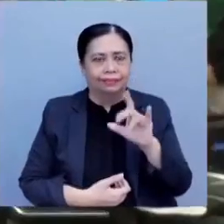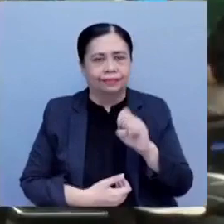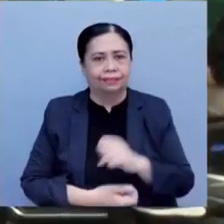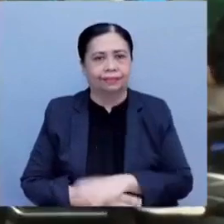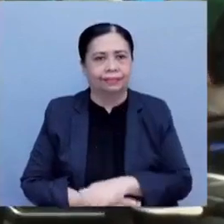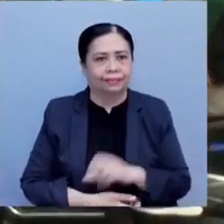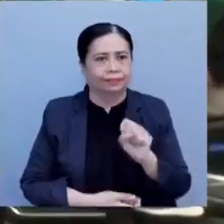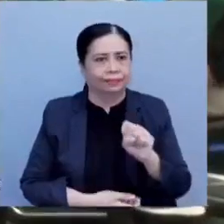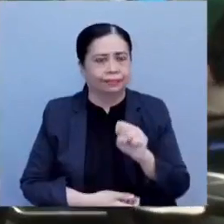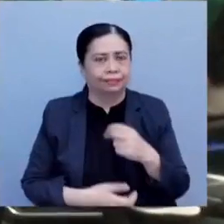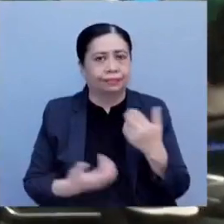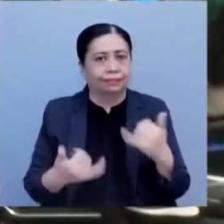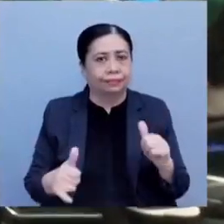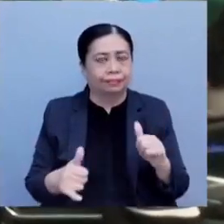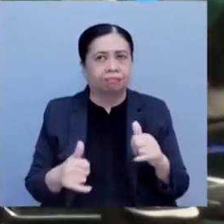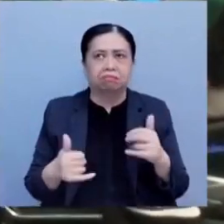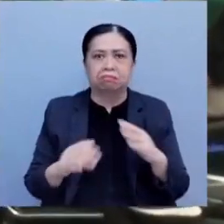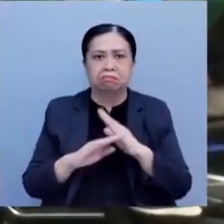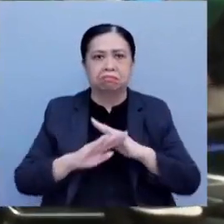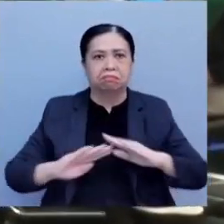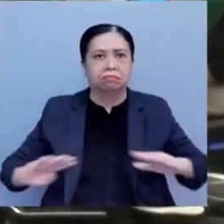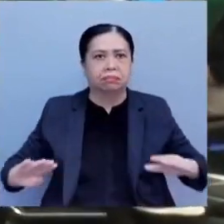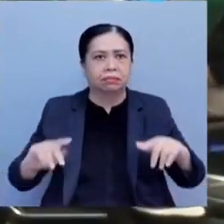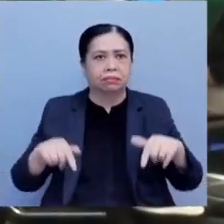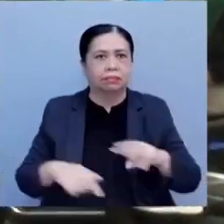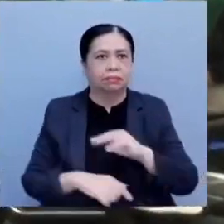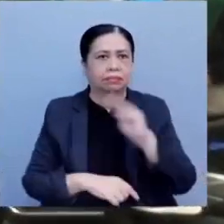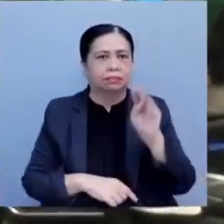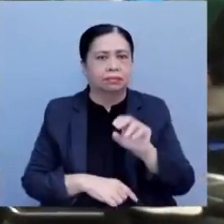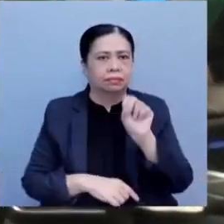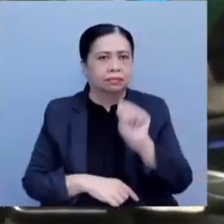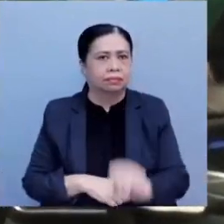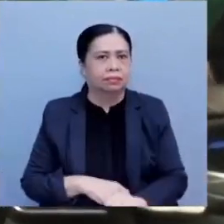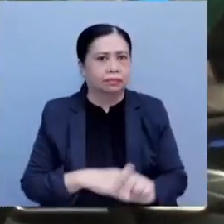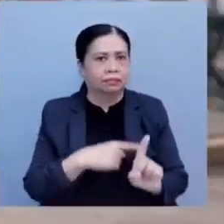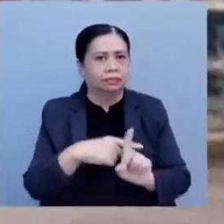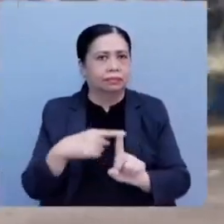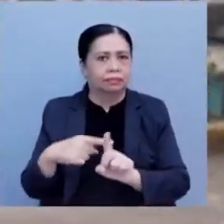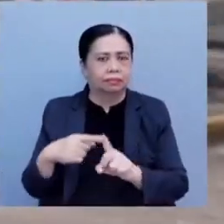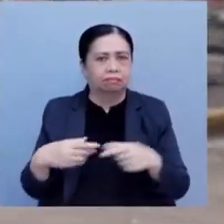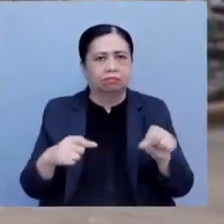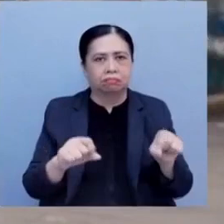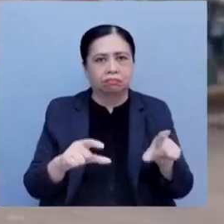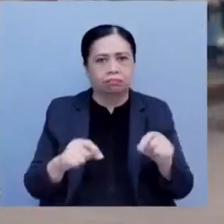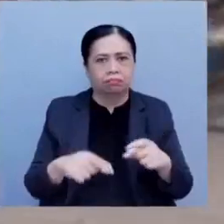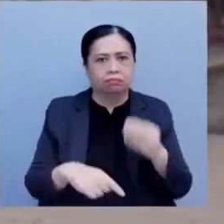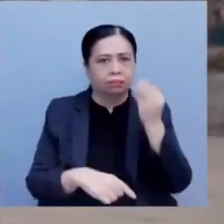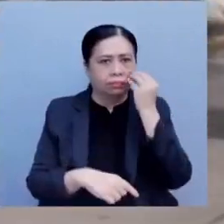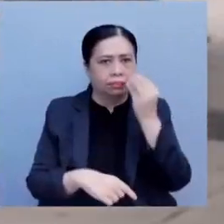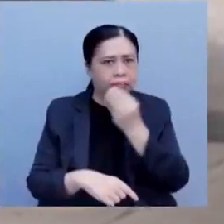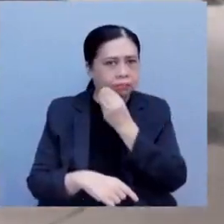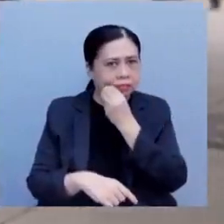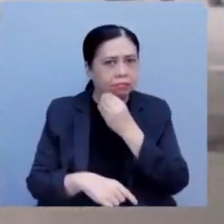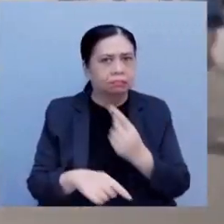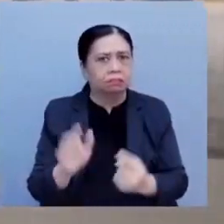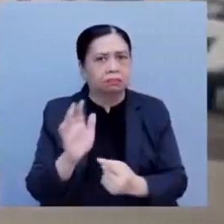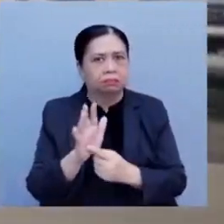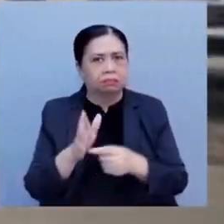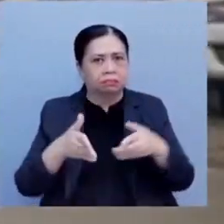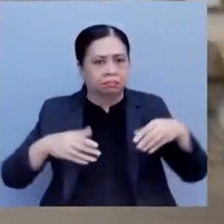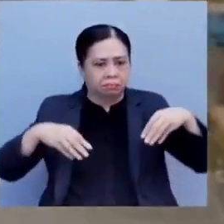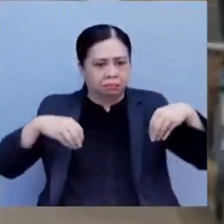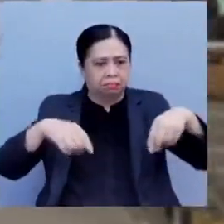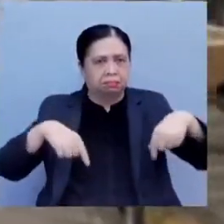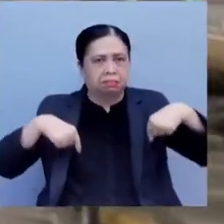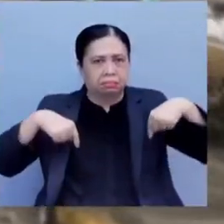Carmina, it's still pretty quiet inside the Manila South Cemetery. Vendors of candles and flowers have lined up the main alley. The period